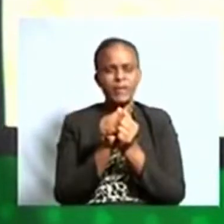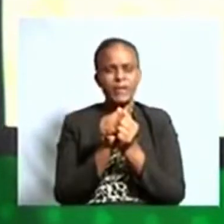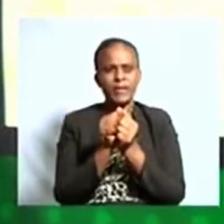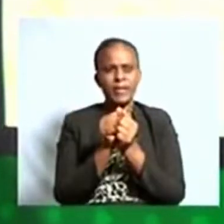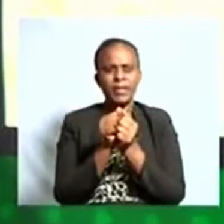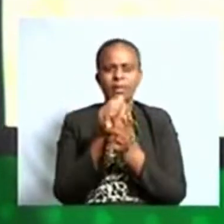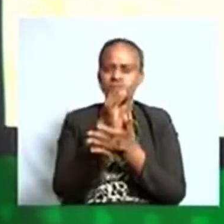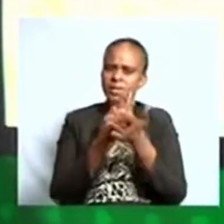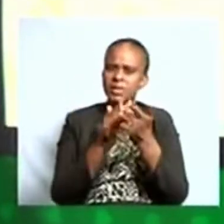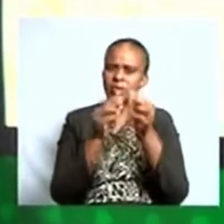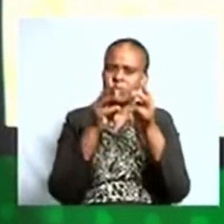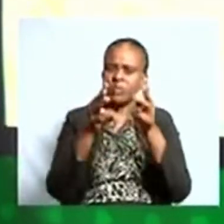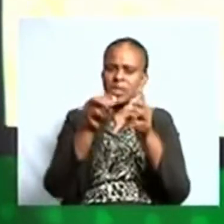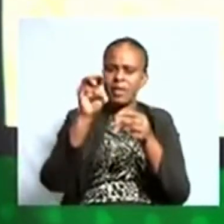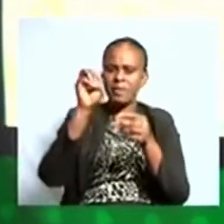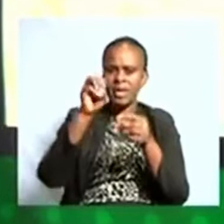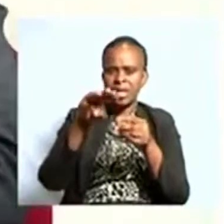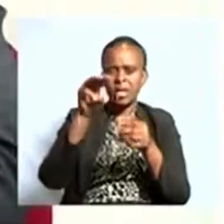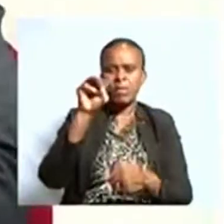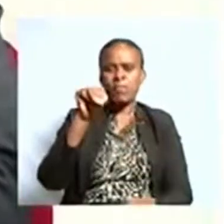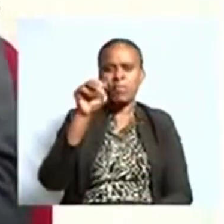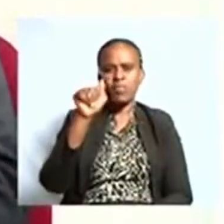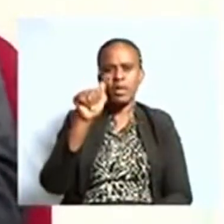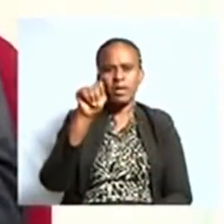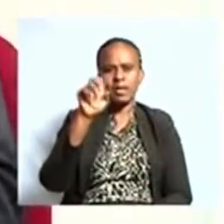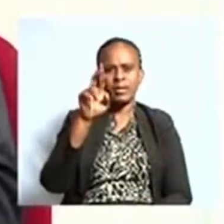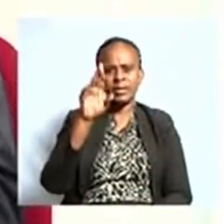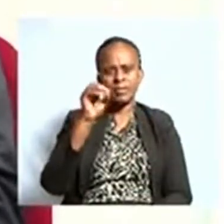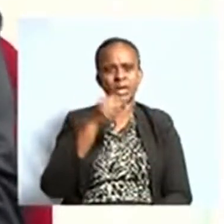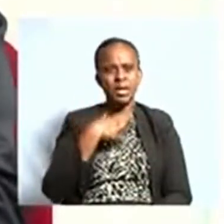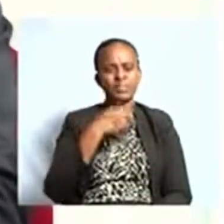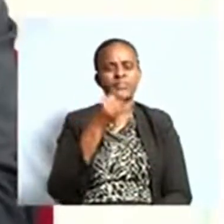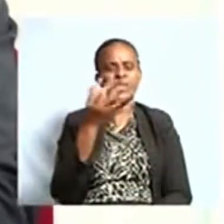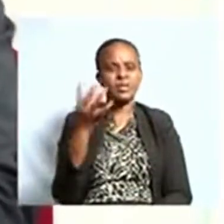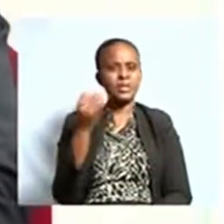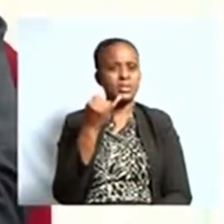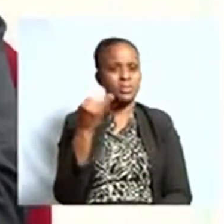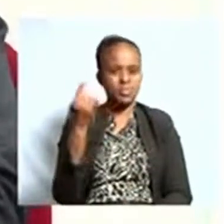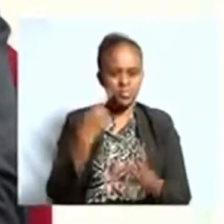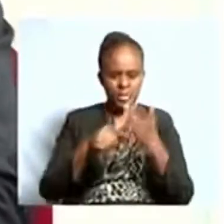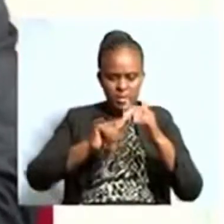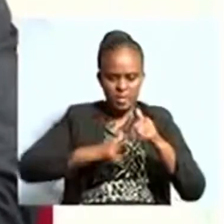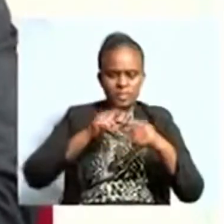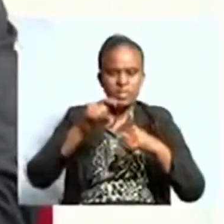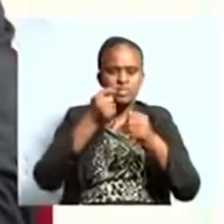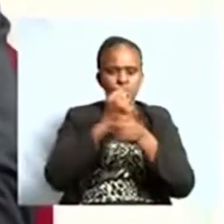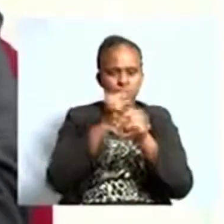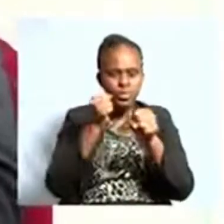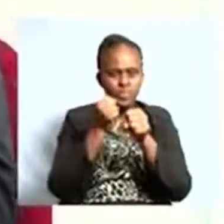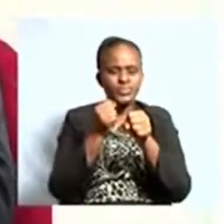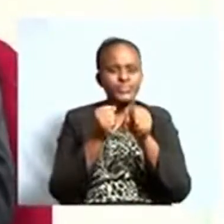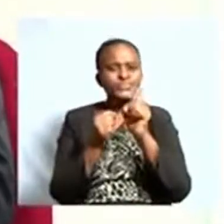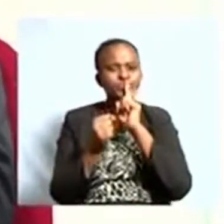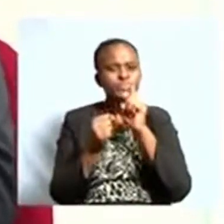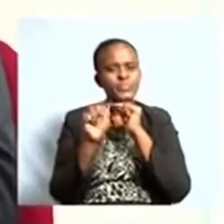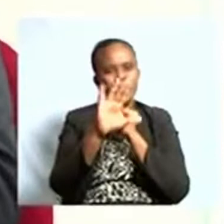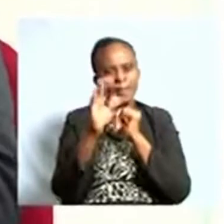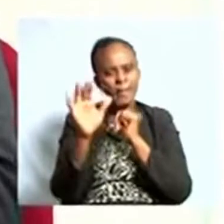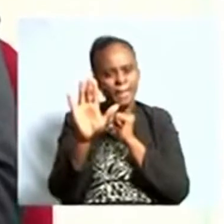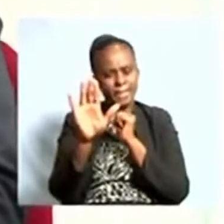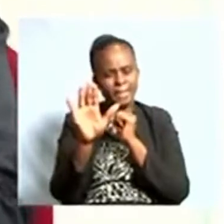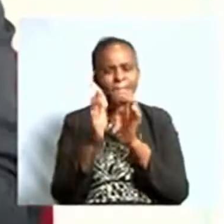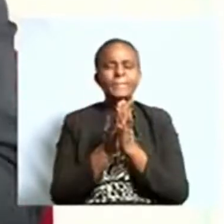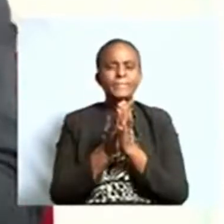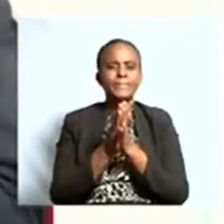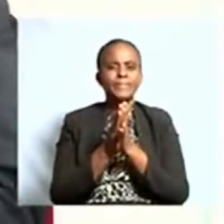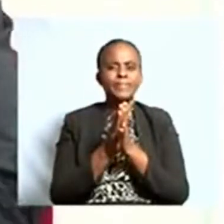to some extent Matero. All right, Matero. I know we do have quite a number of issues that we need to tackle. At some point, I'm sure we'll get back to the issue to do with.